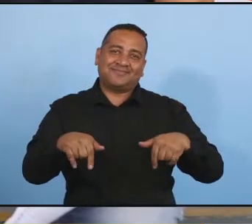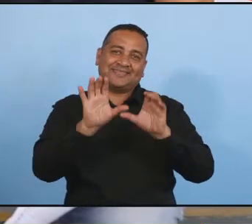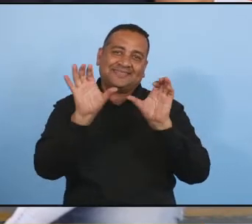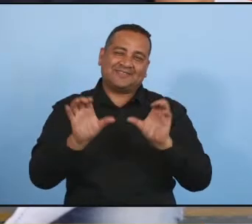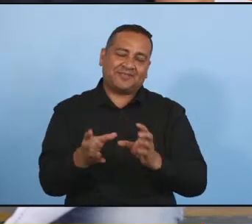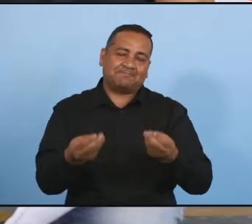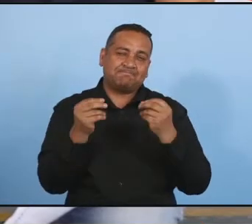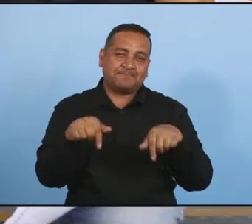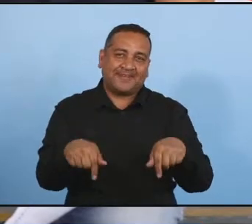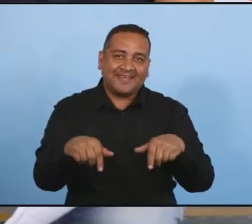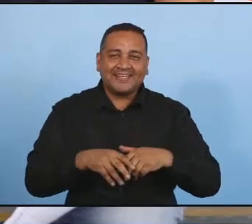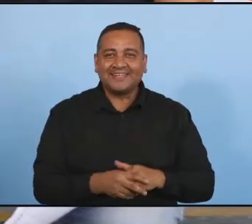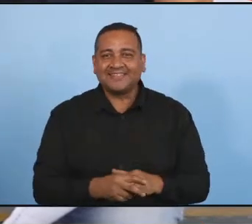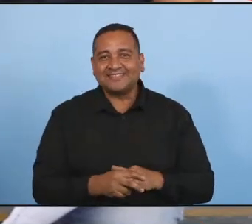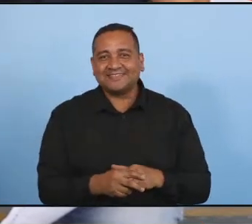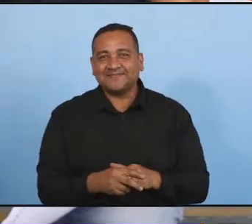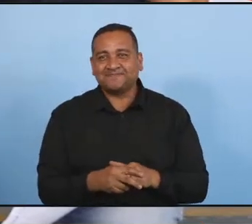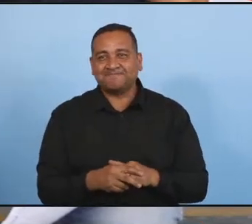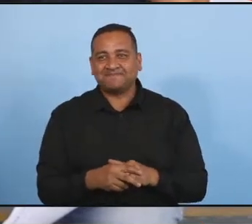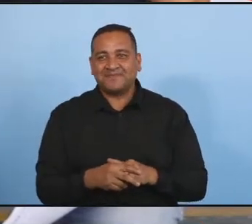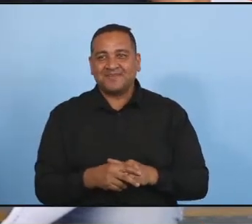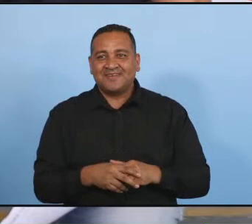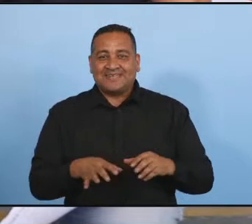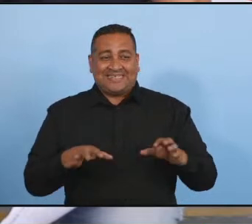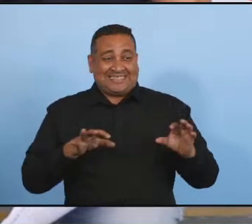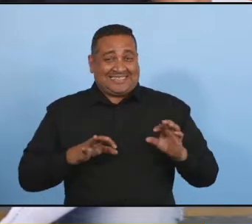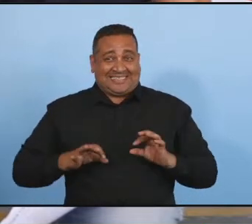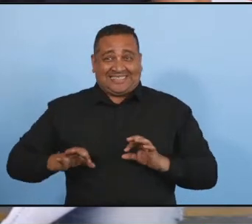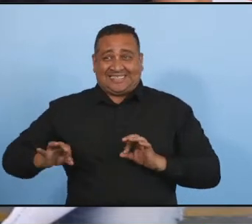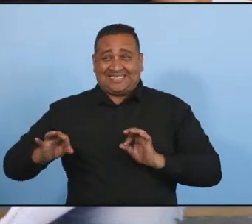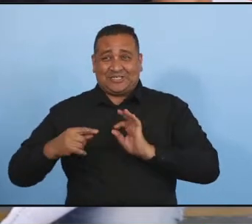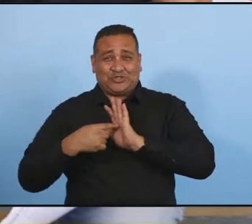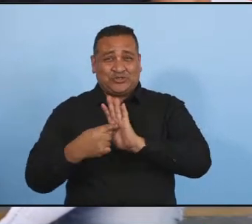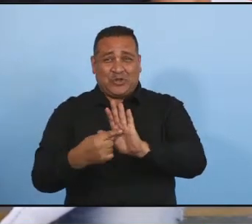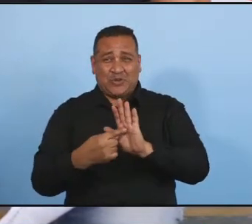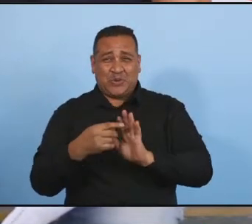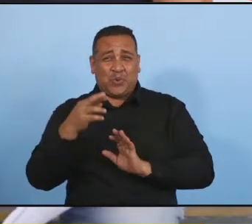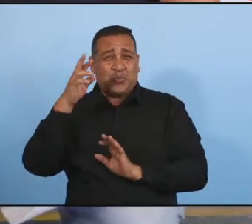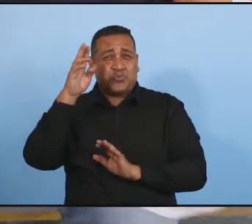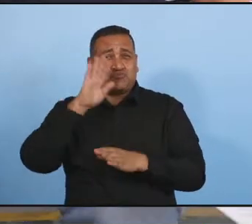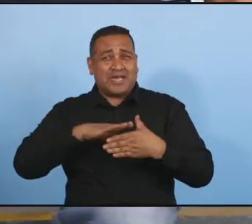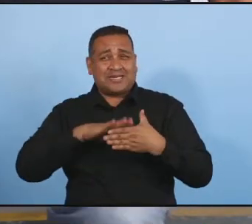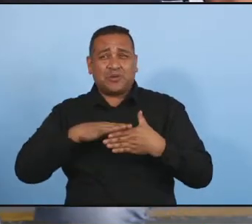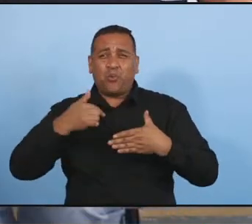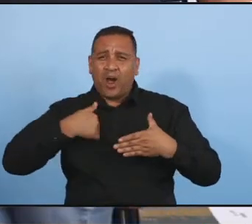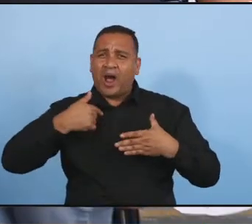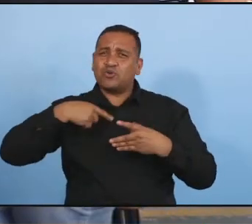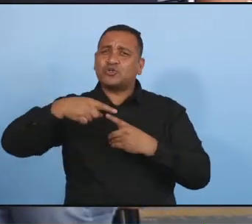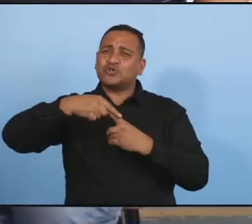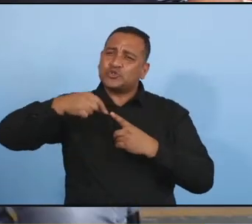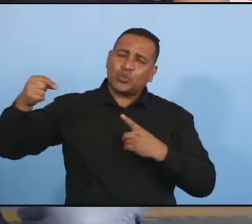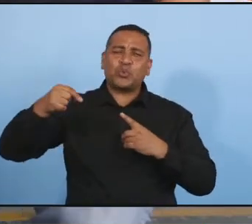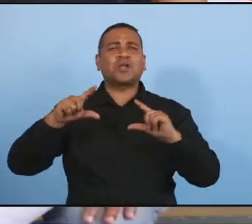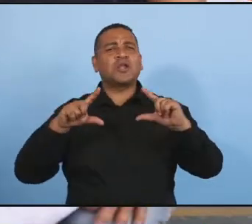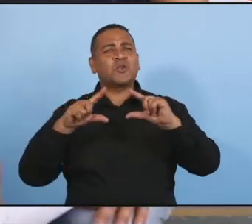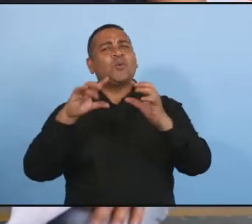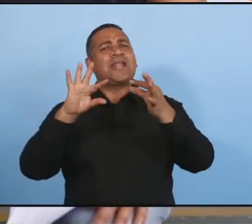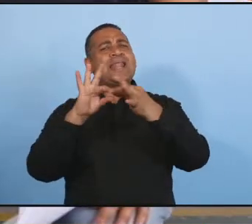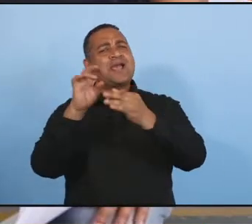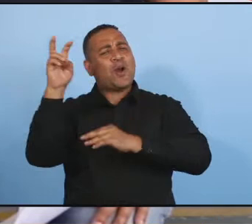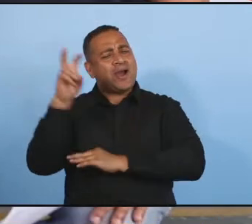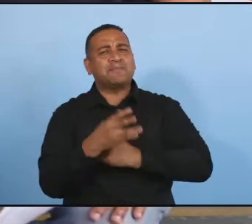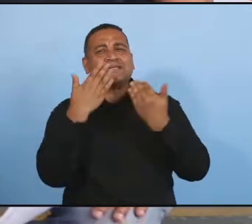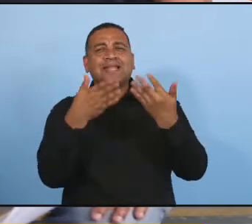we said earlier. Well done, That alone is a reason why you choose Exactly. Northlink at Wingfield campus as your